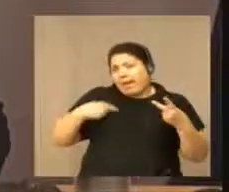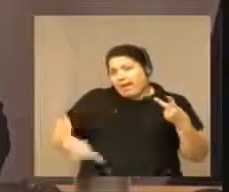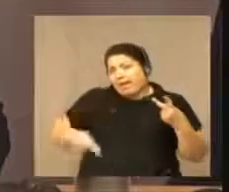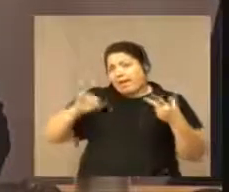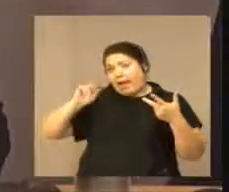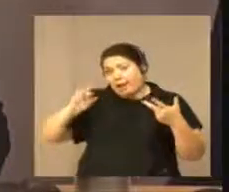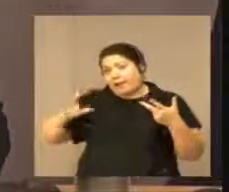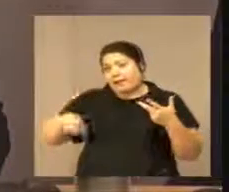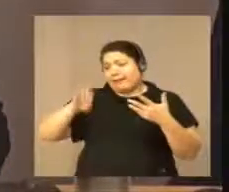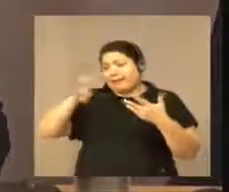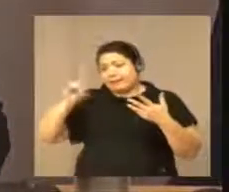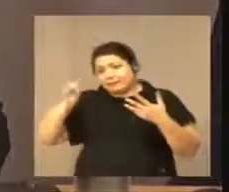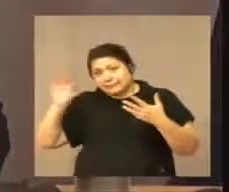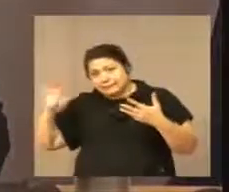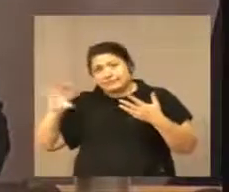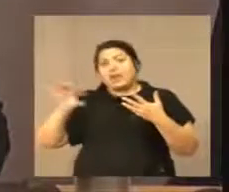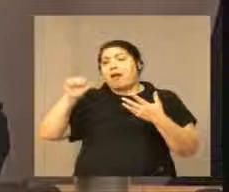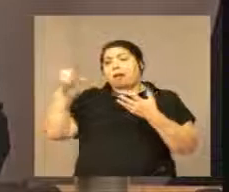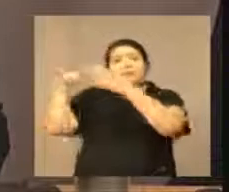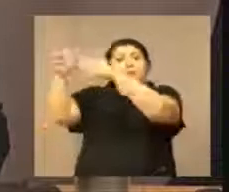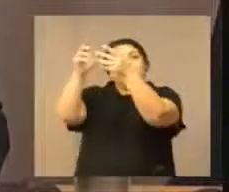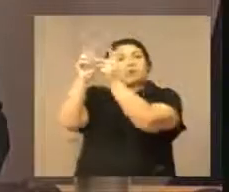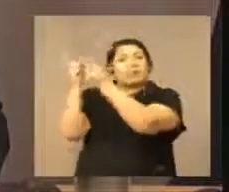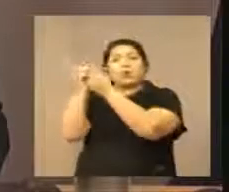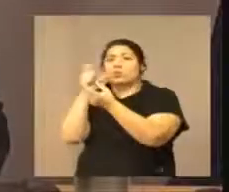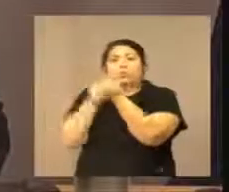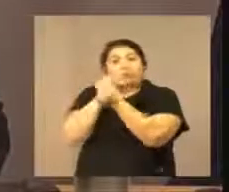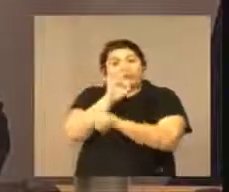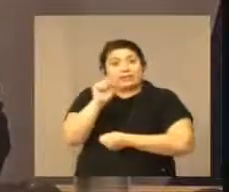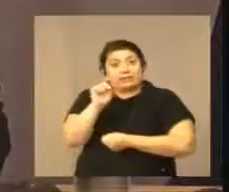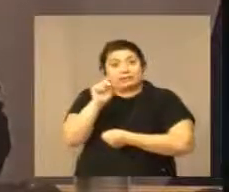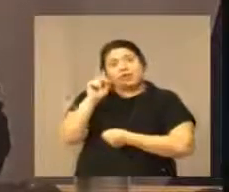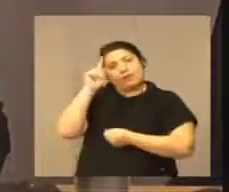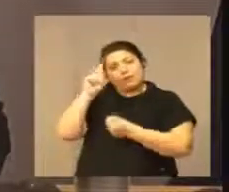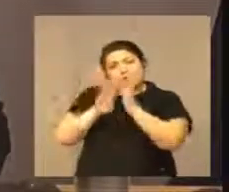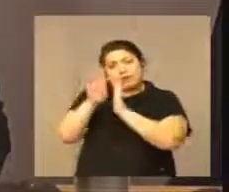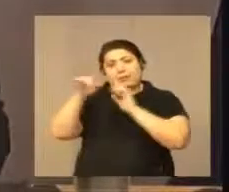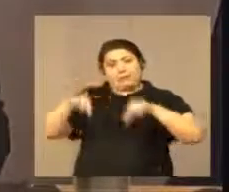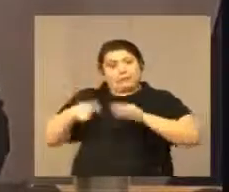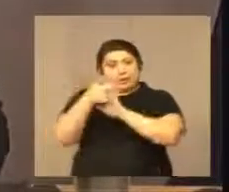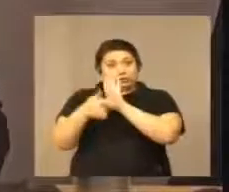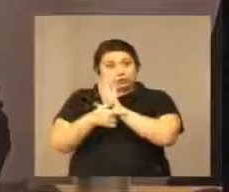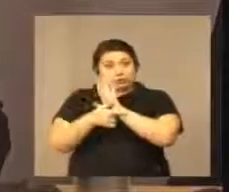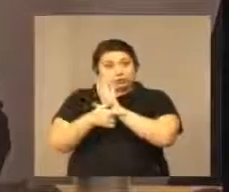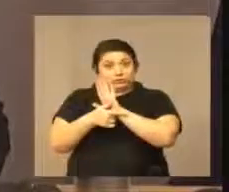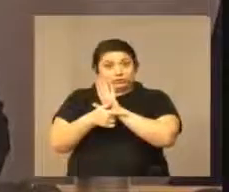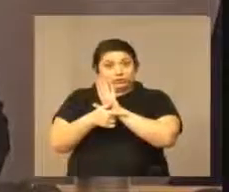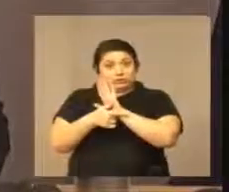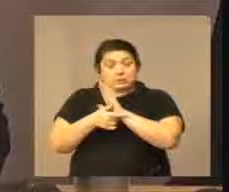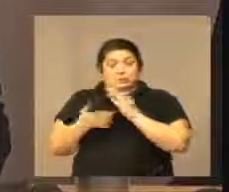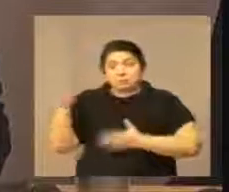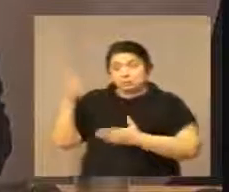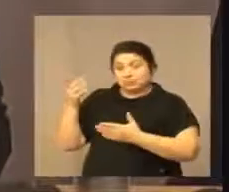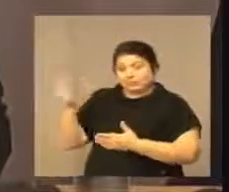and other federal departments that work with First Nations in relation to the development of this legislation? So you can